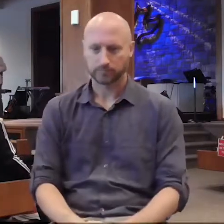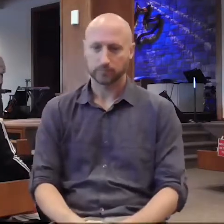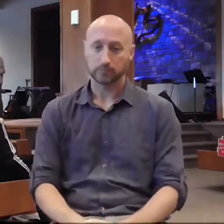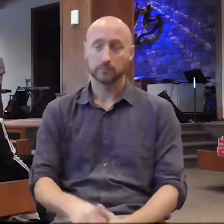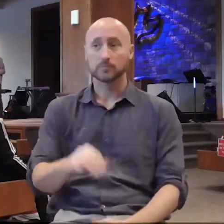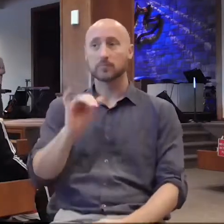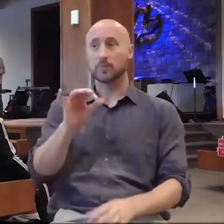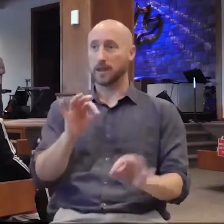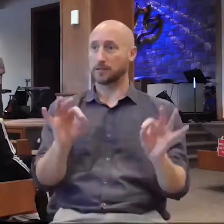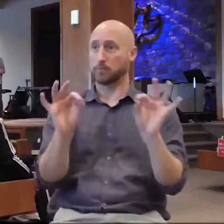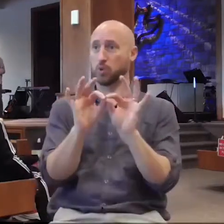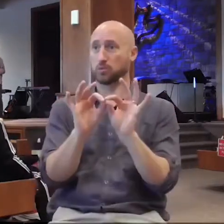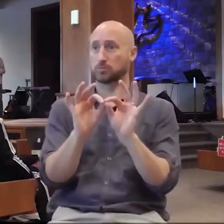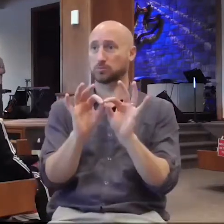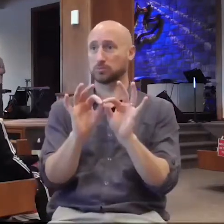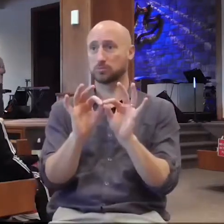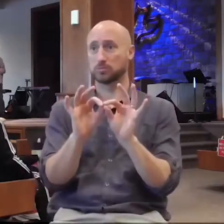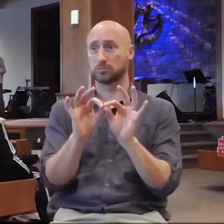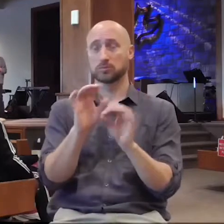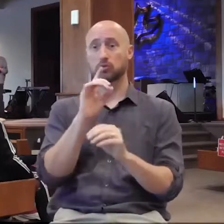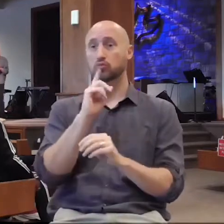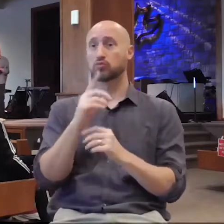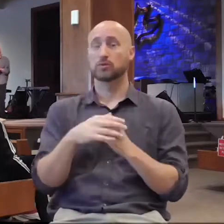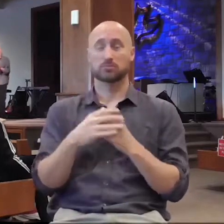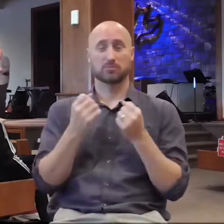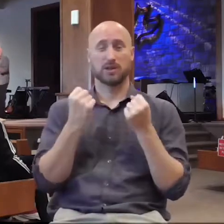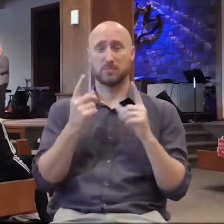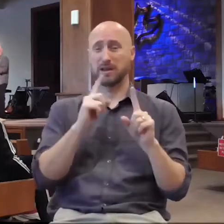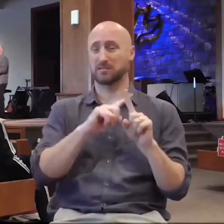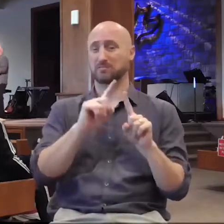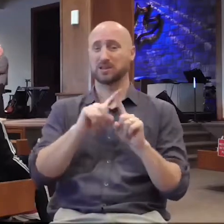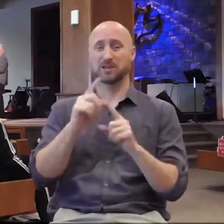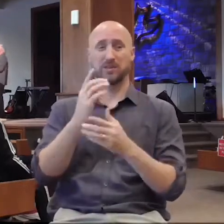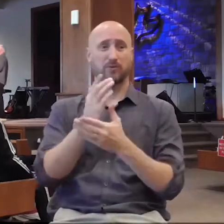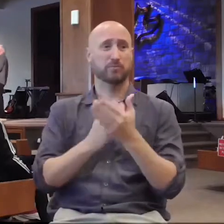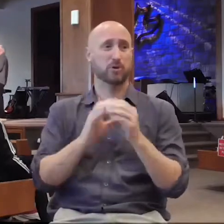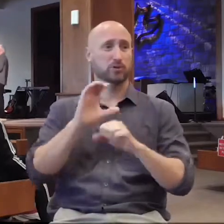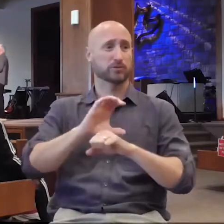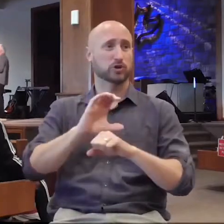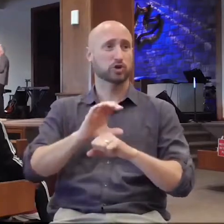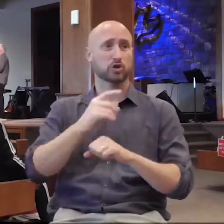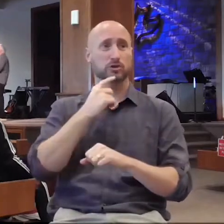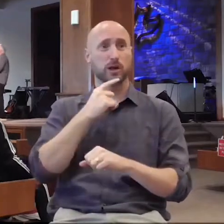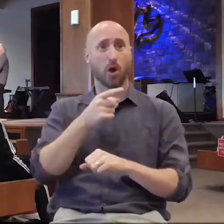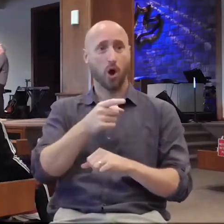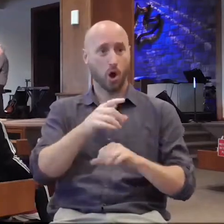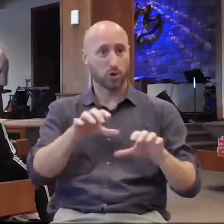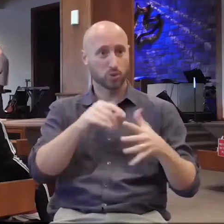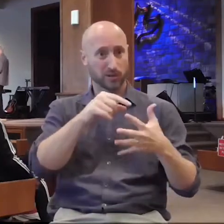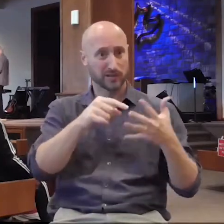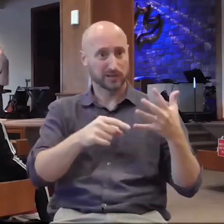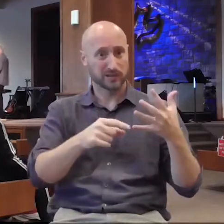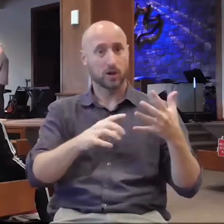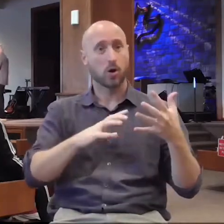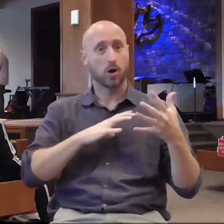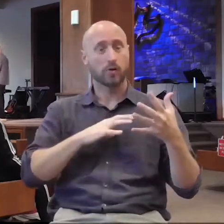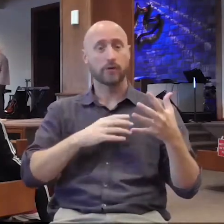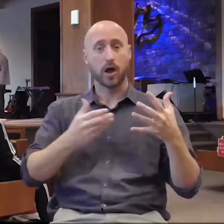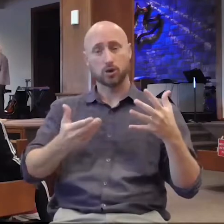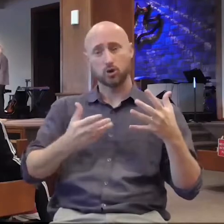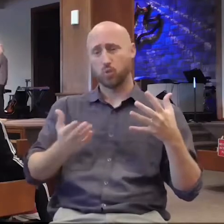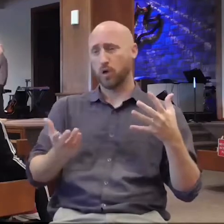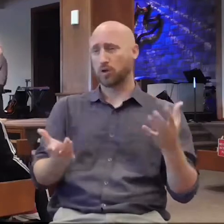that's important, because there's a lot of different parts of the church that say, you're doing this, that's fine, you're welcome here,